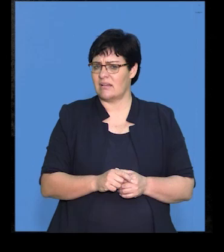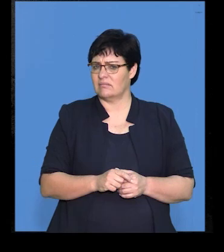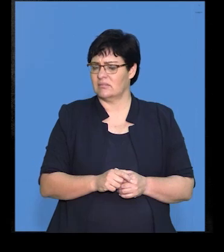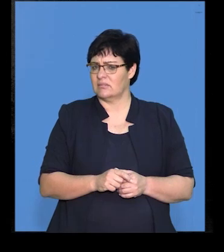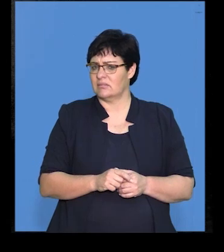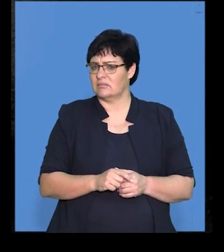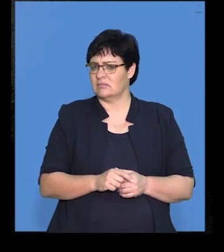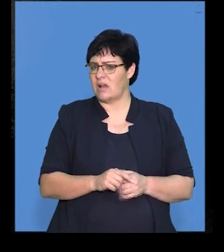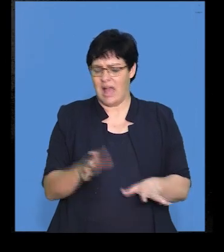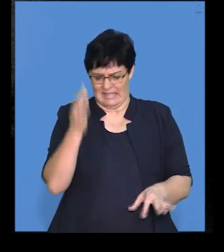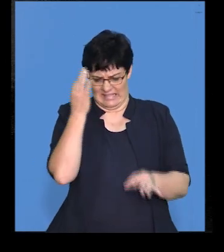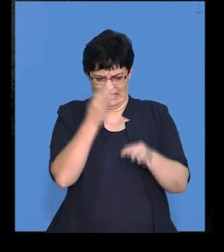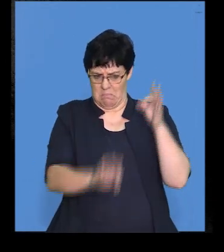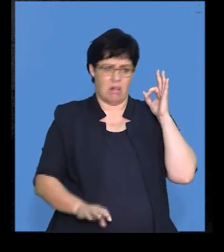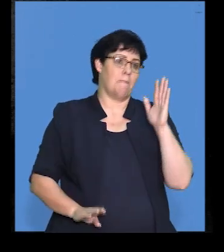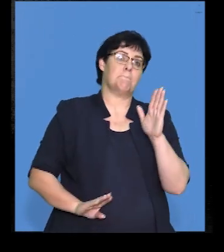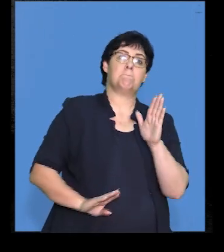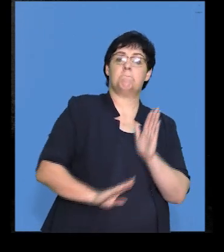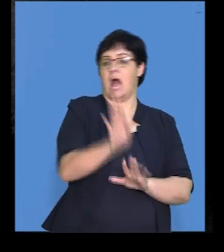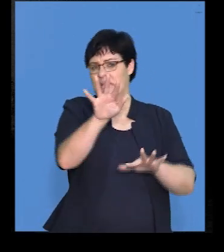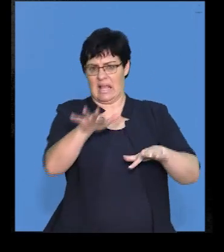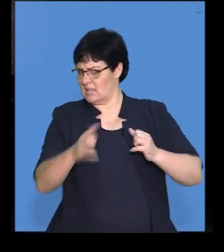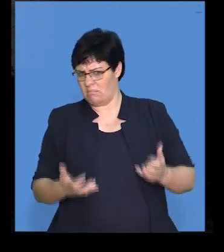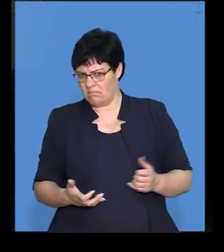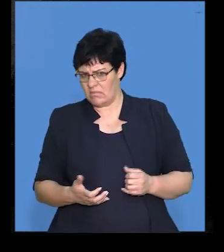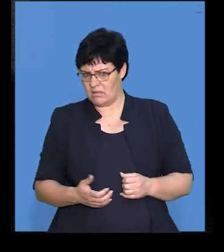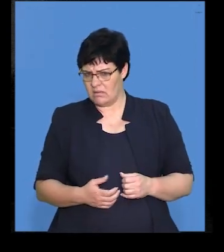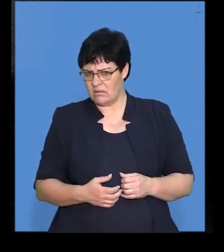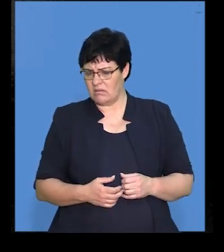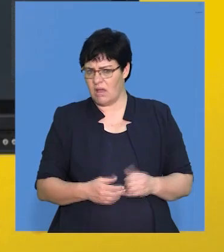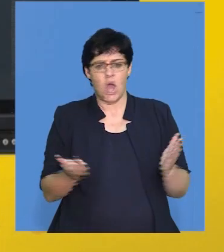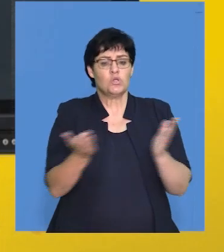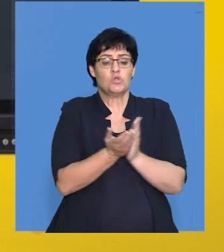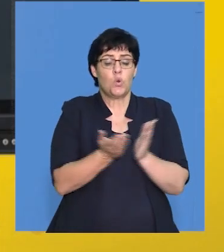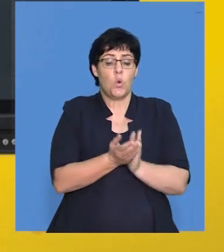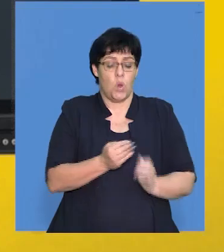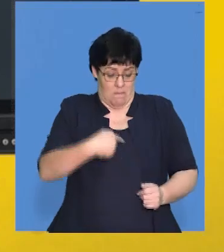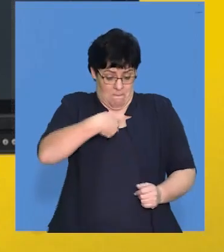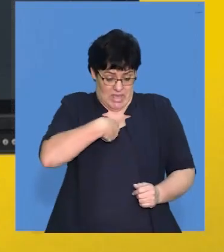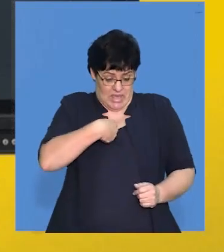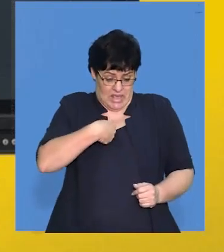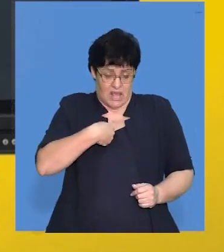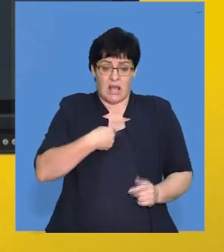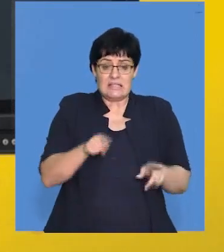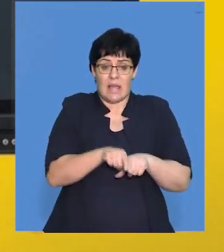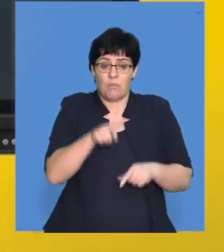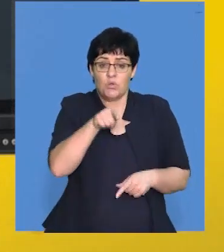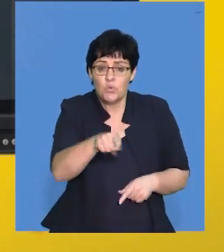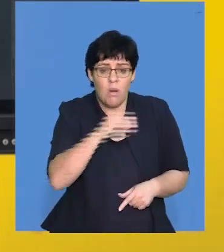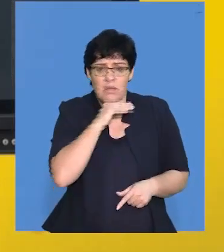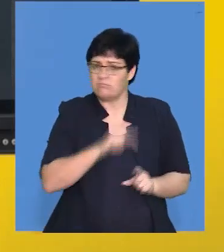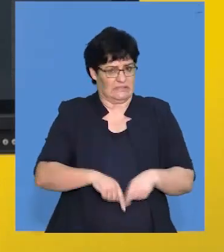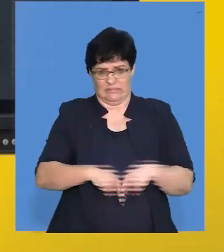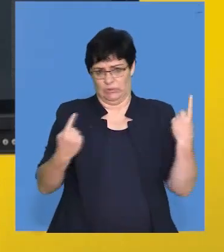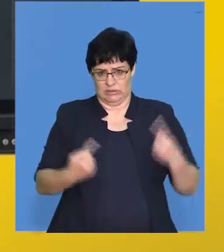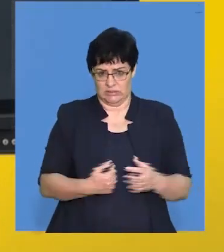it's not as simple as passing exams, Isabel, School doesn't mean the same thing for